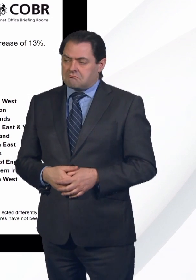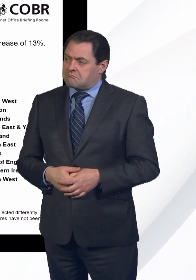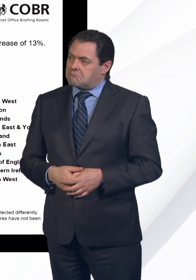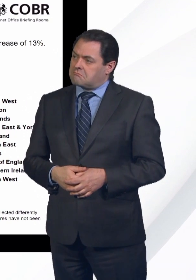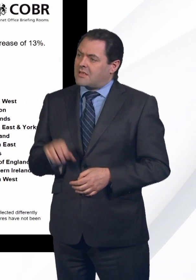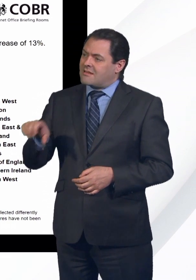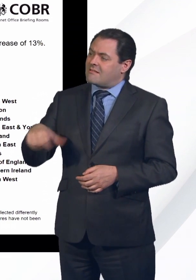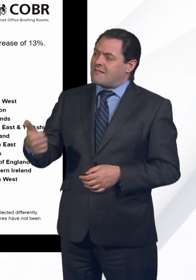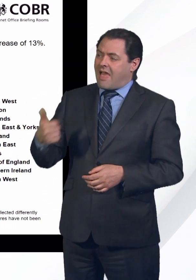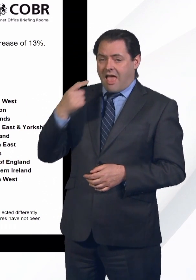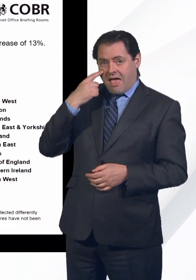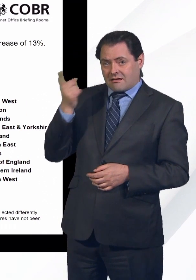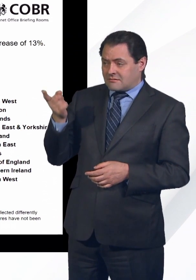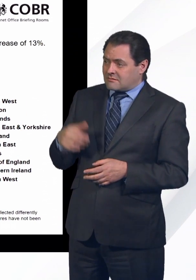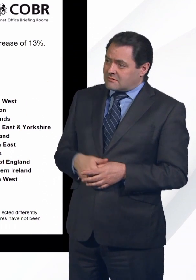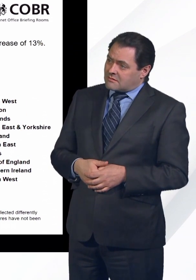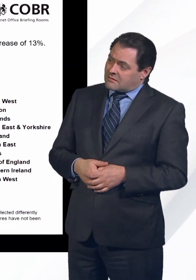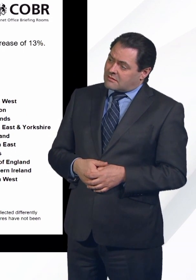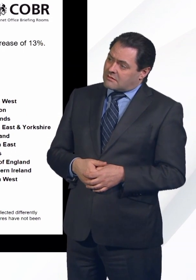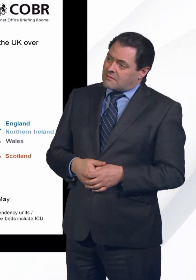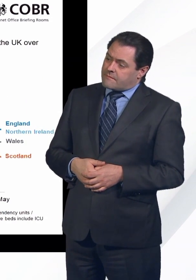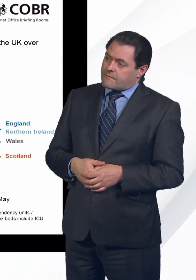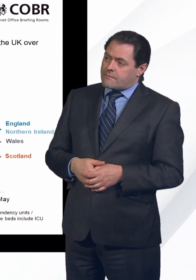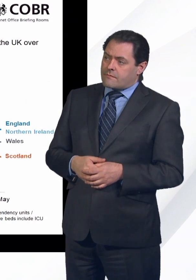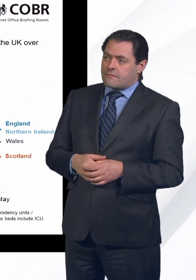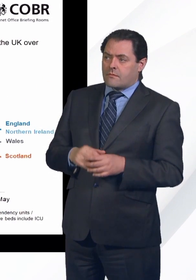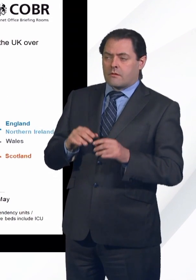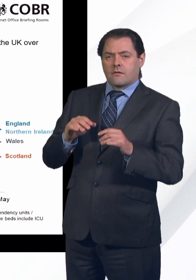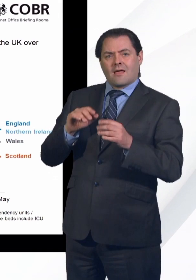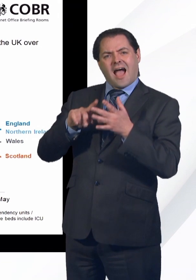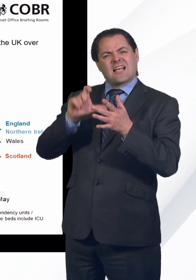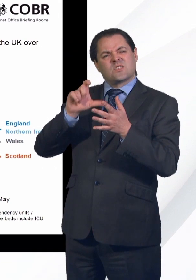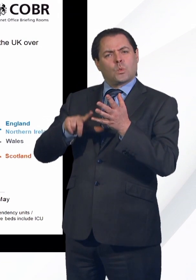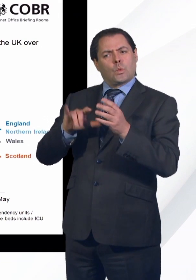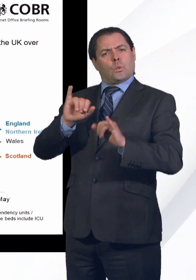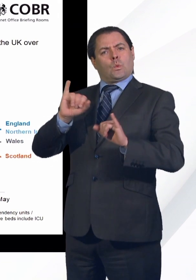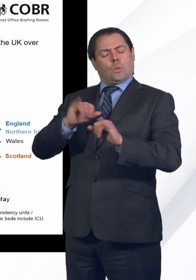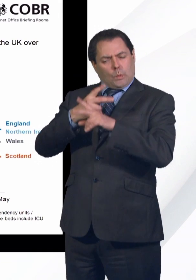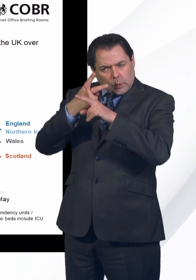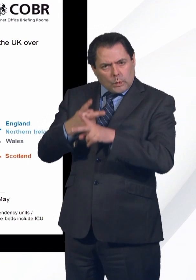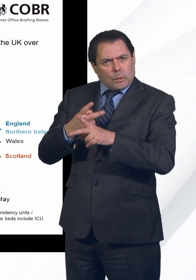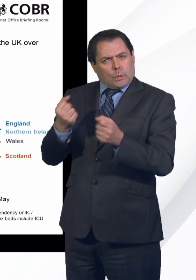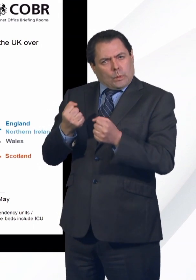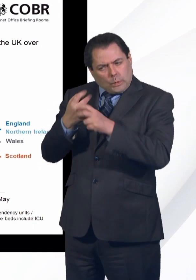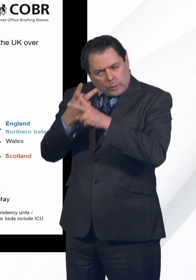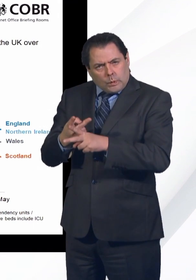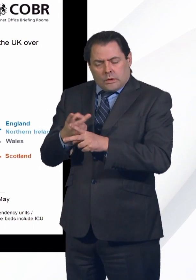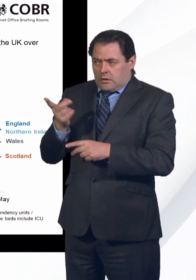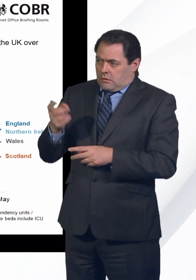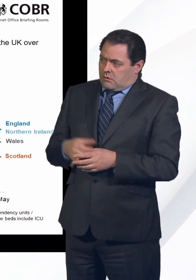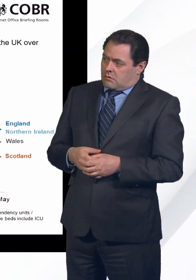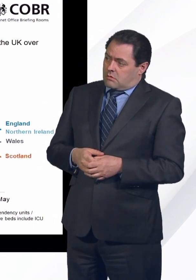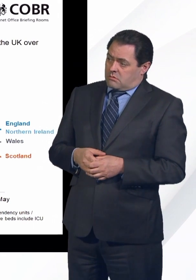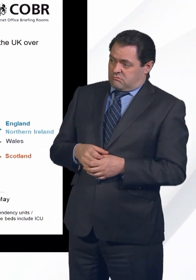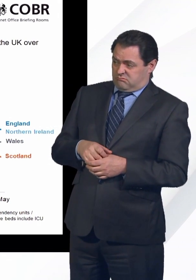Following on, please, the next slide. Critical care beds, ICU beds. Here again, across all 4